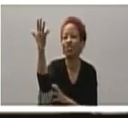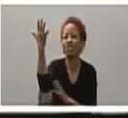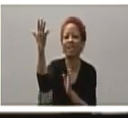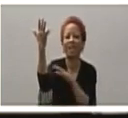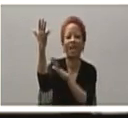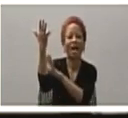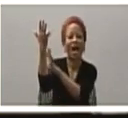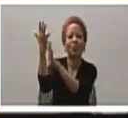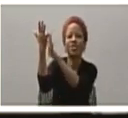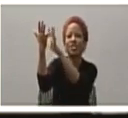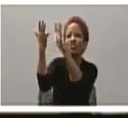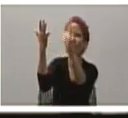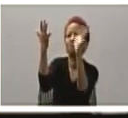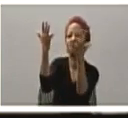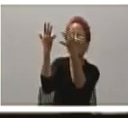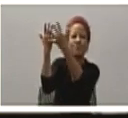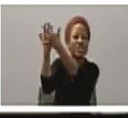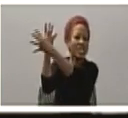bears fruits.